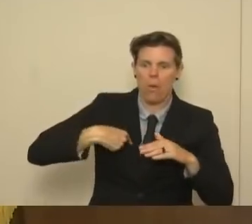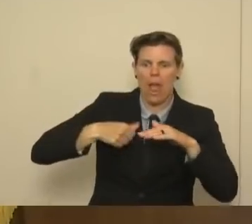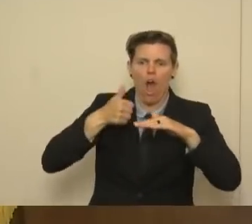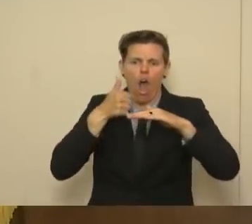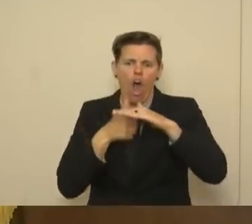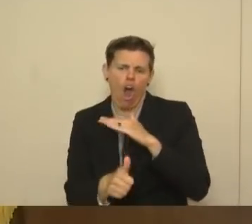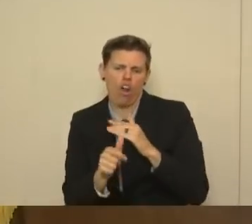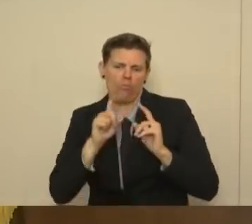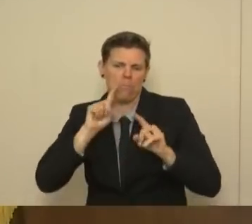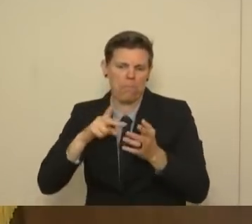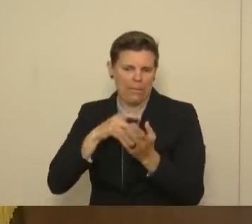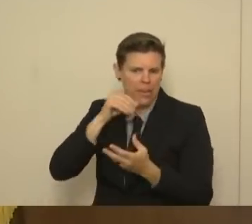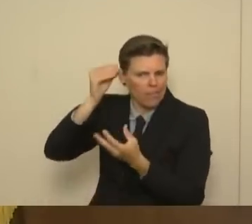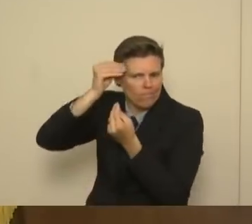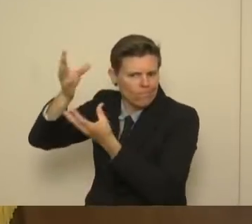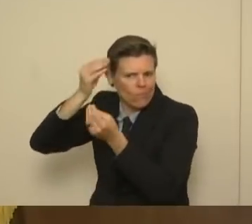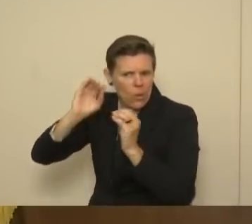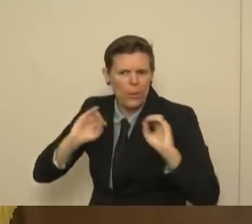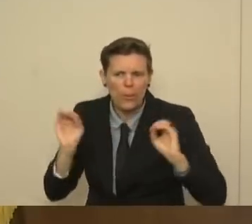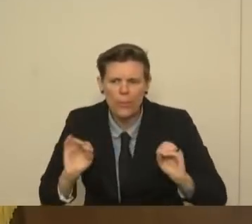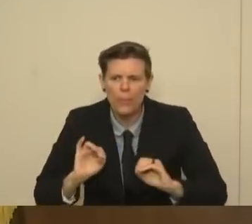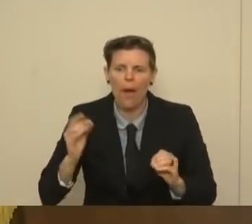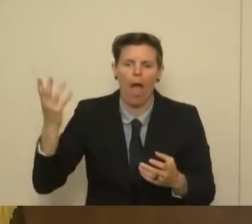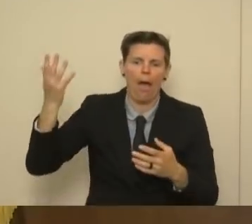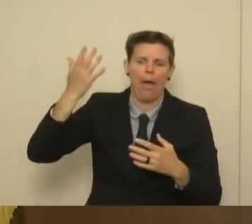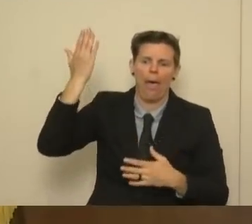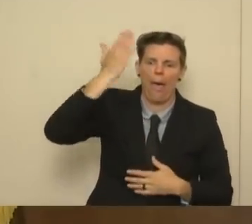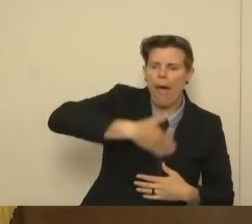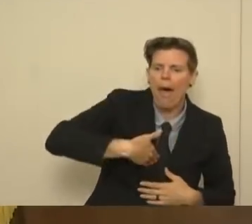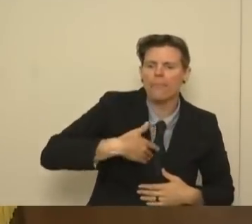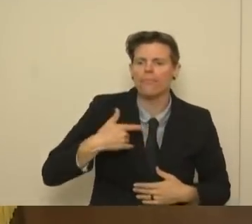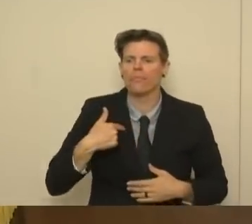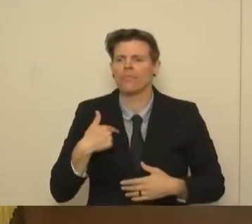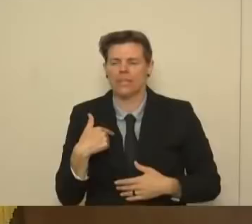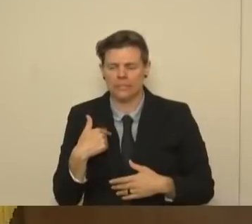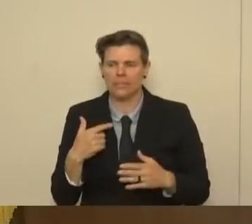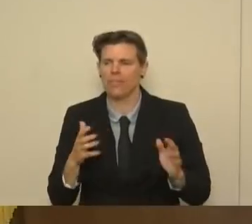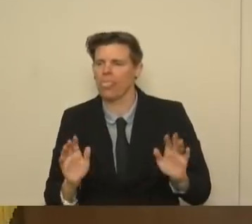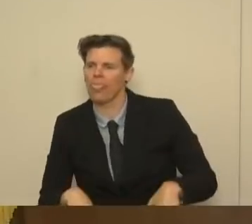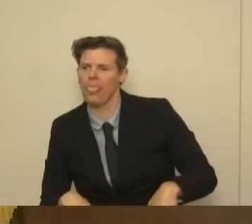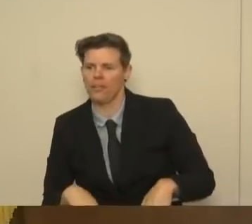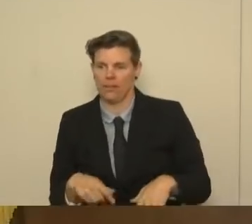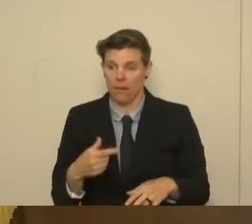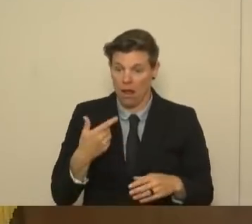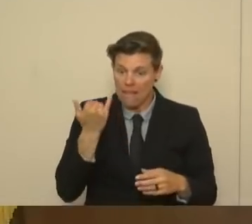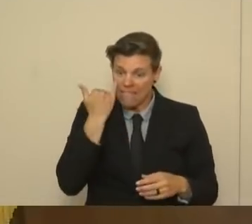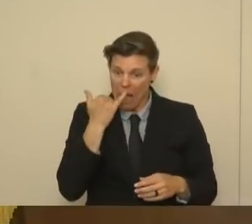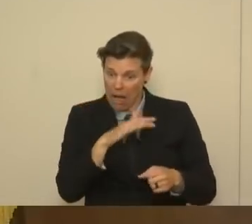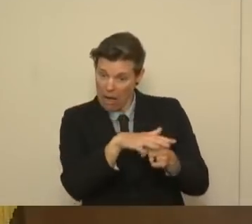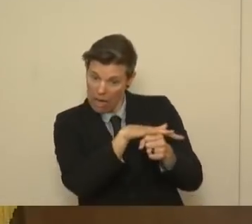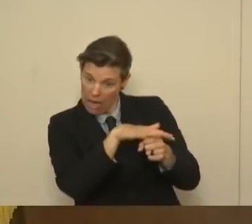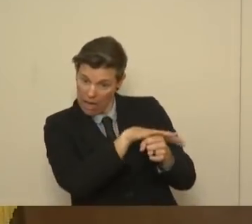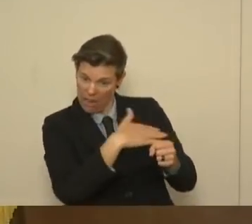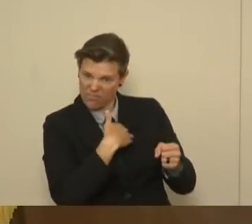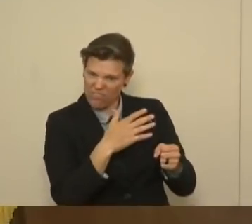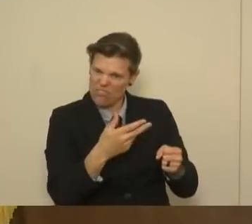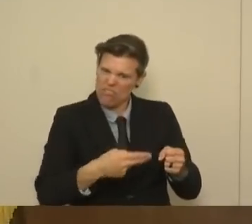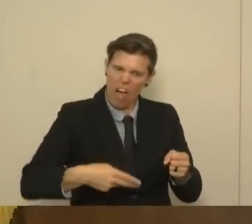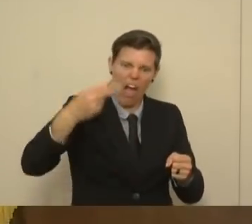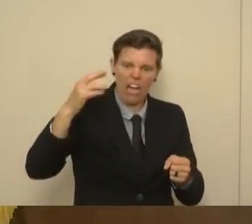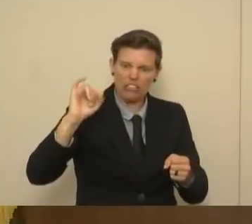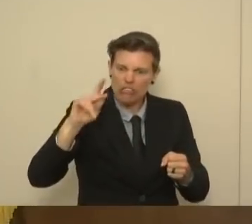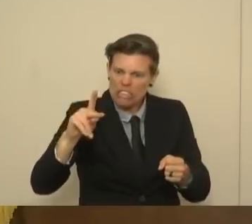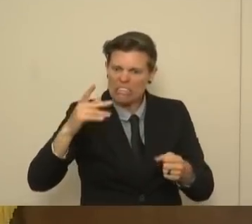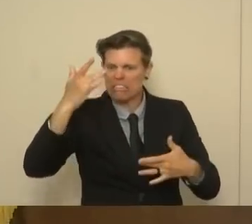where you've got individuals that are high risk and had compounding issues and or terminal illnesses. What